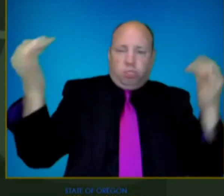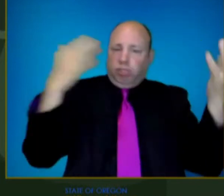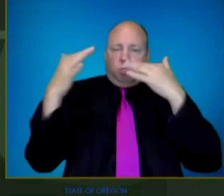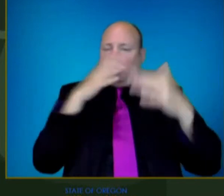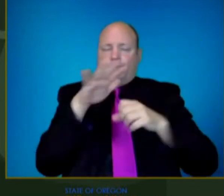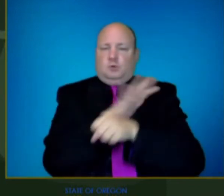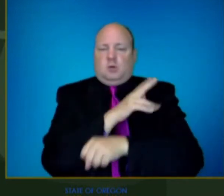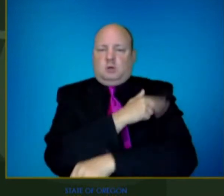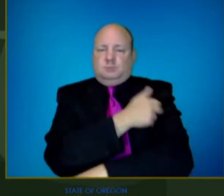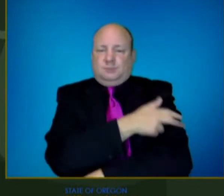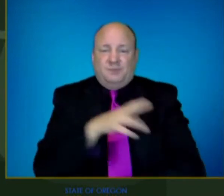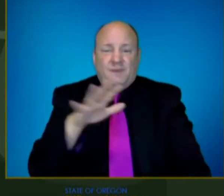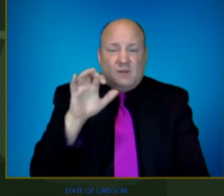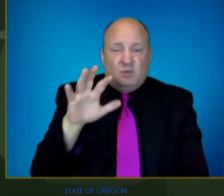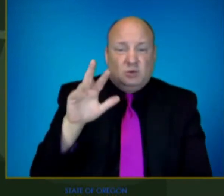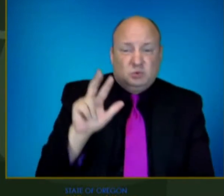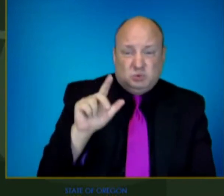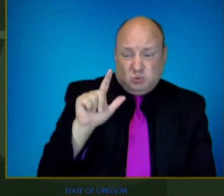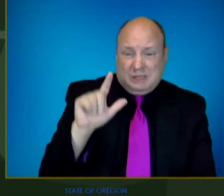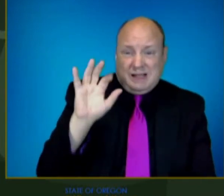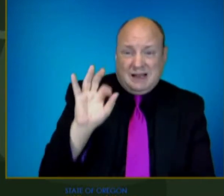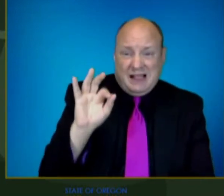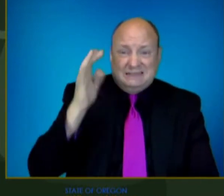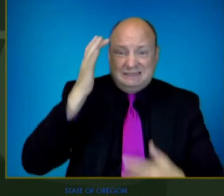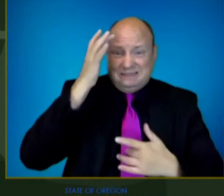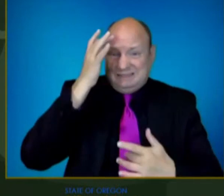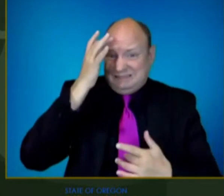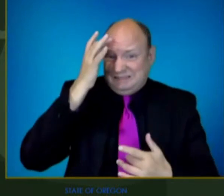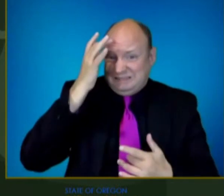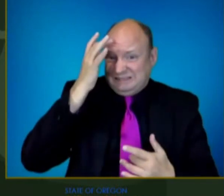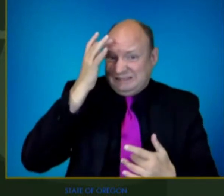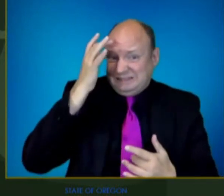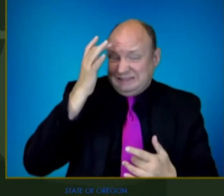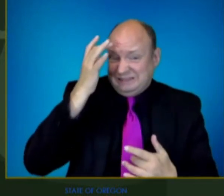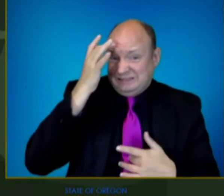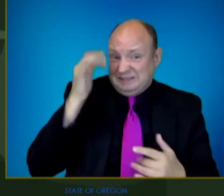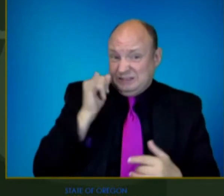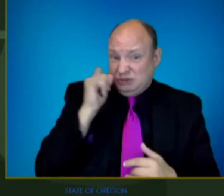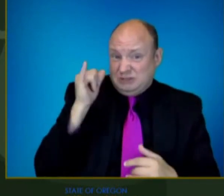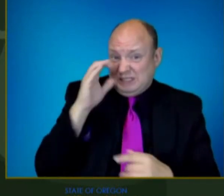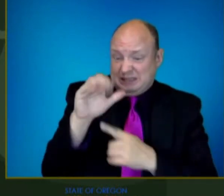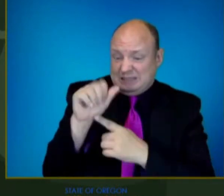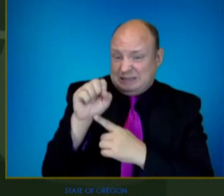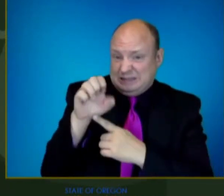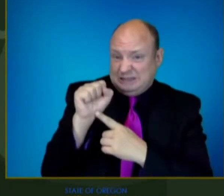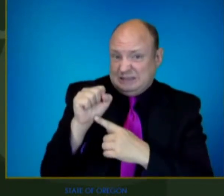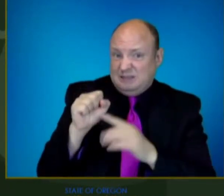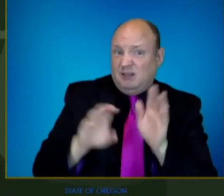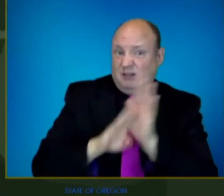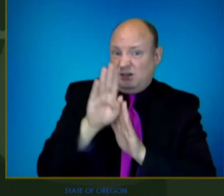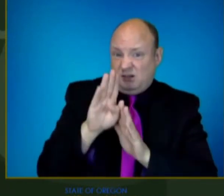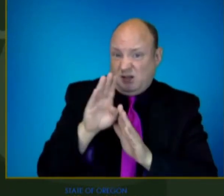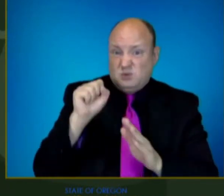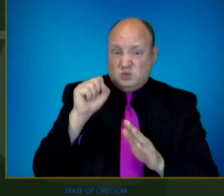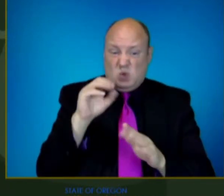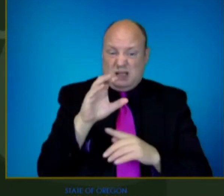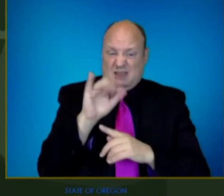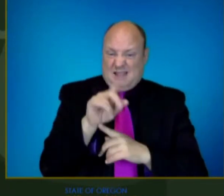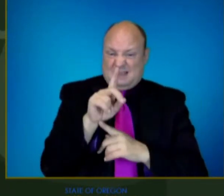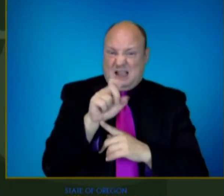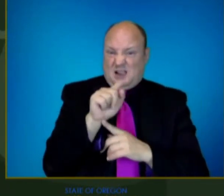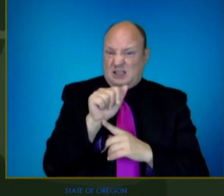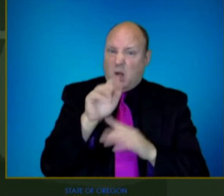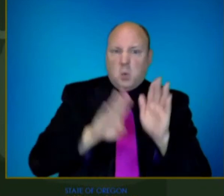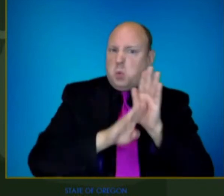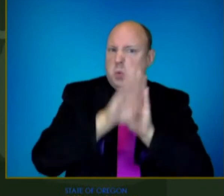the highest daily case total since the pandemic started. The surge in cases is sending more people to the hospital, including younger people